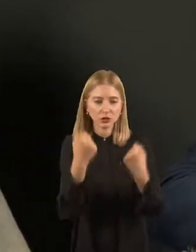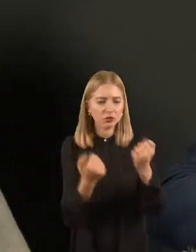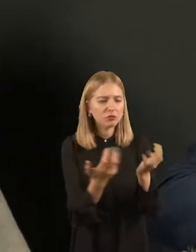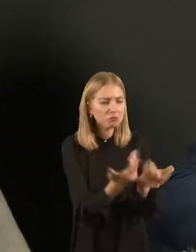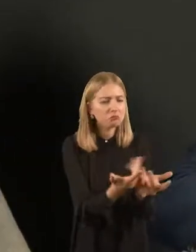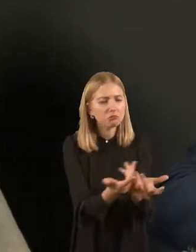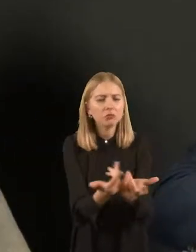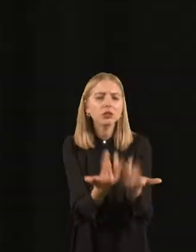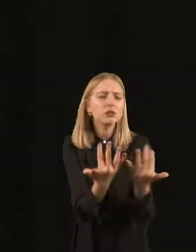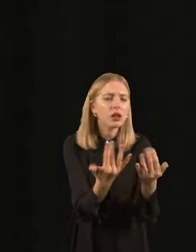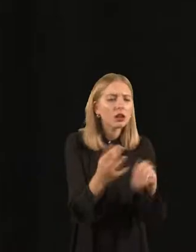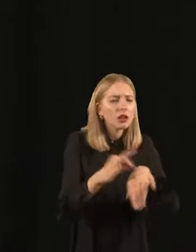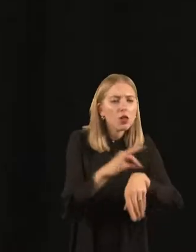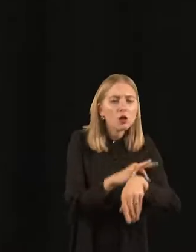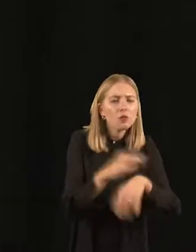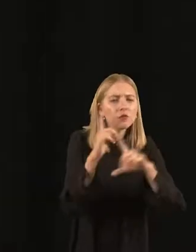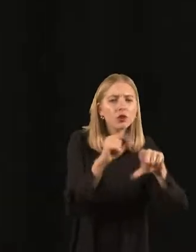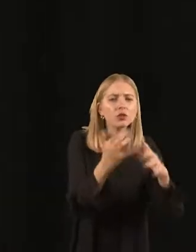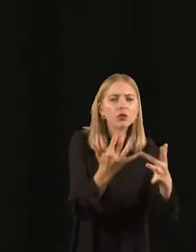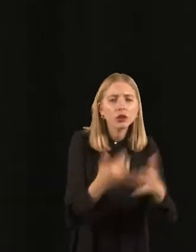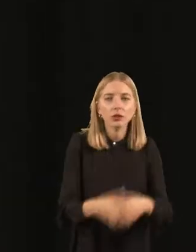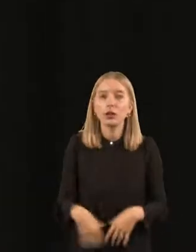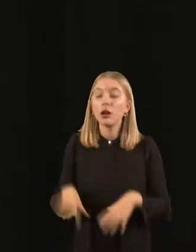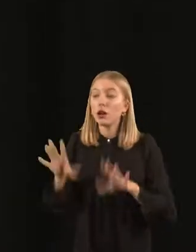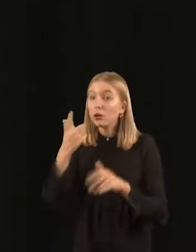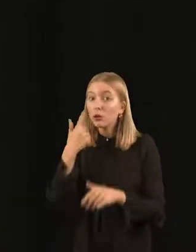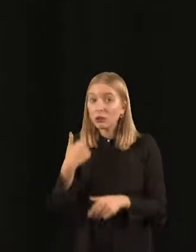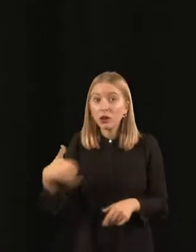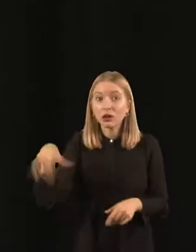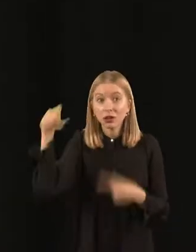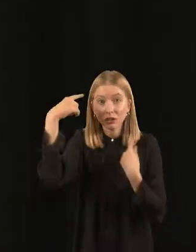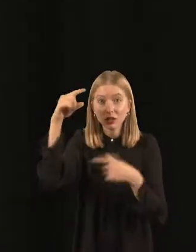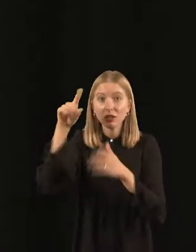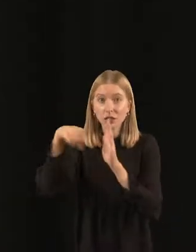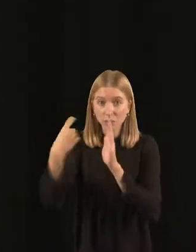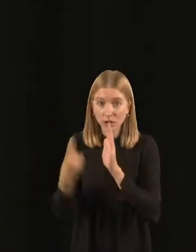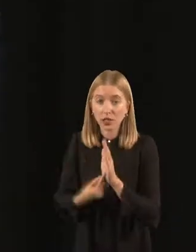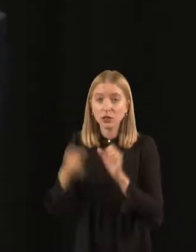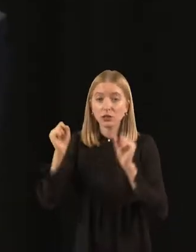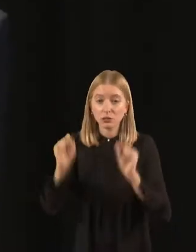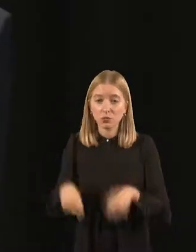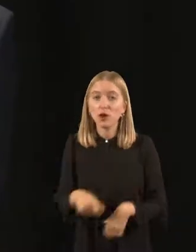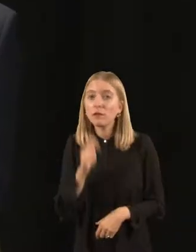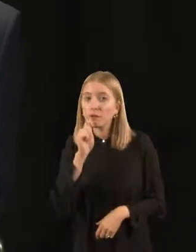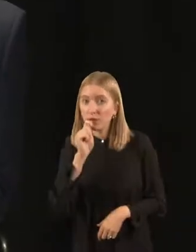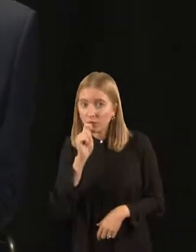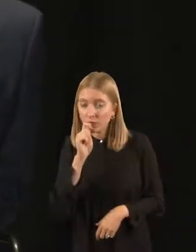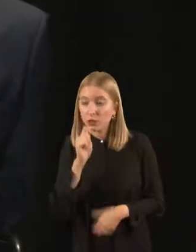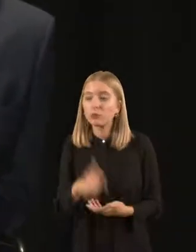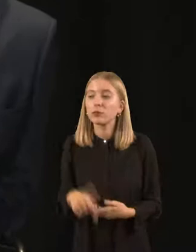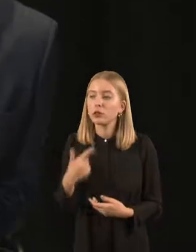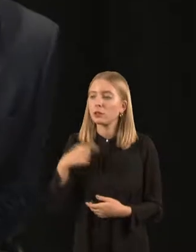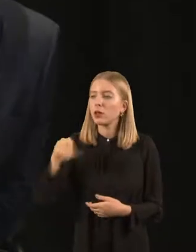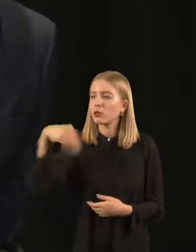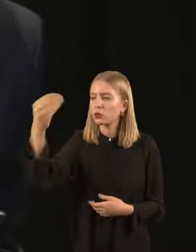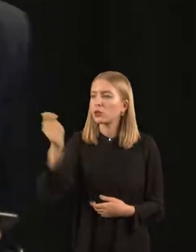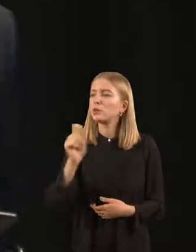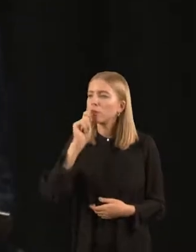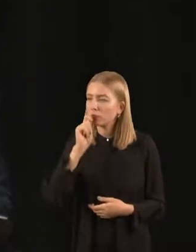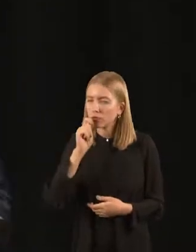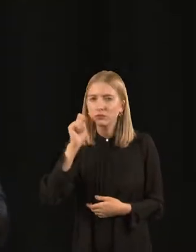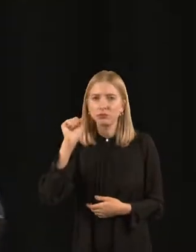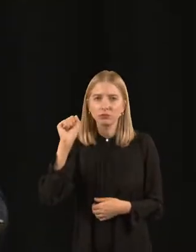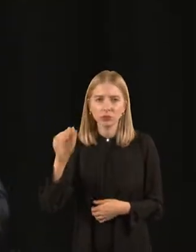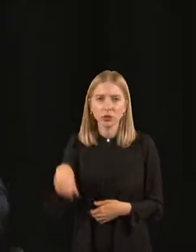publika gali irgi dalyvauti diskusijoje, jeigu norit klausimus, galit pateikti. I would like to remind you that our audience can also participate in this discussion. If you have